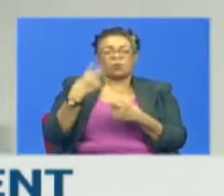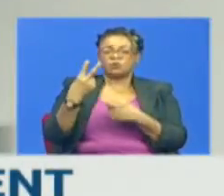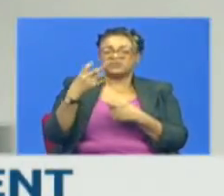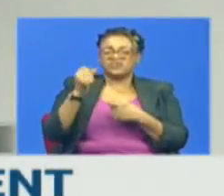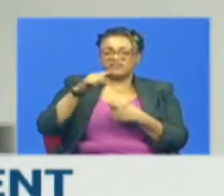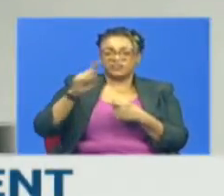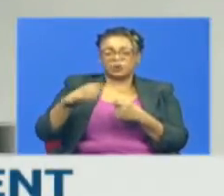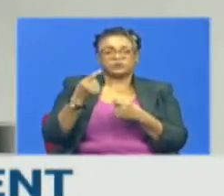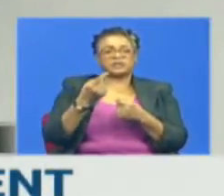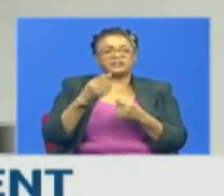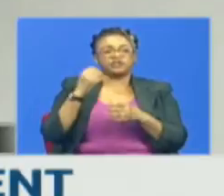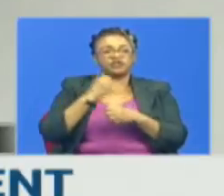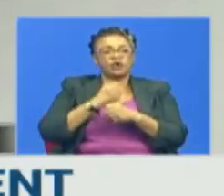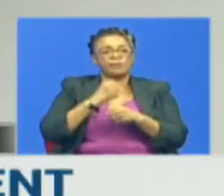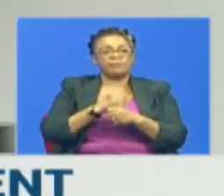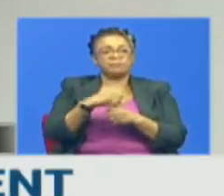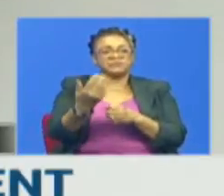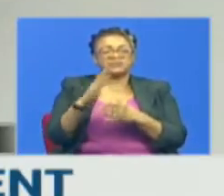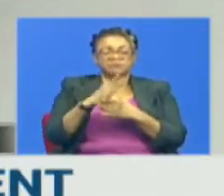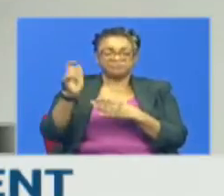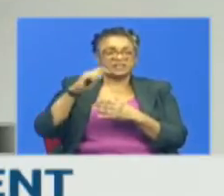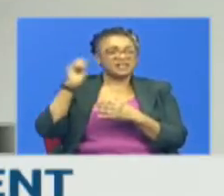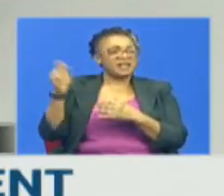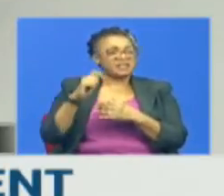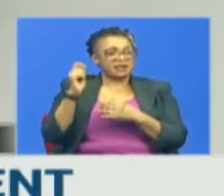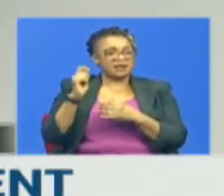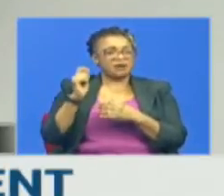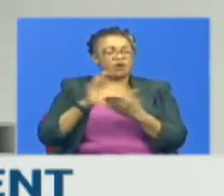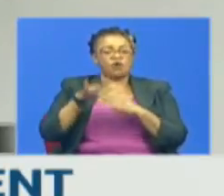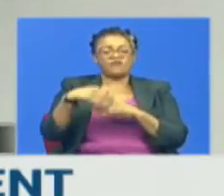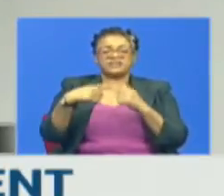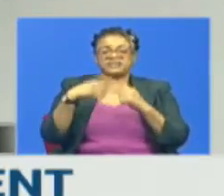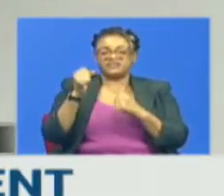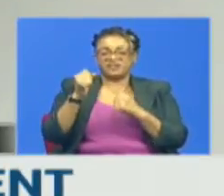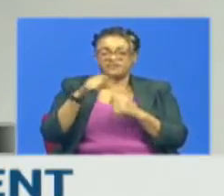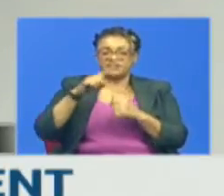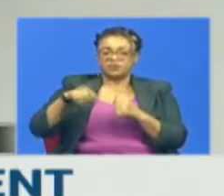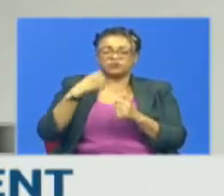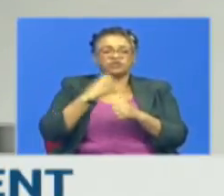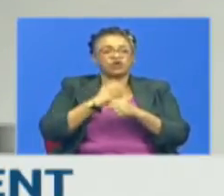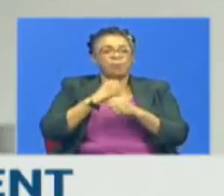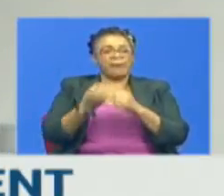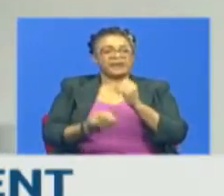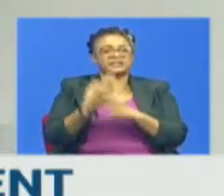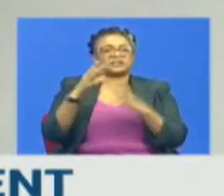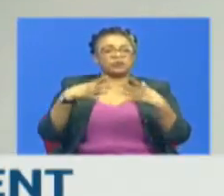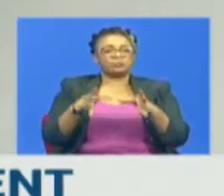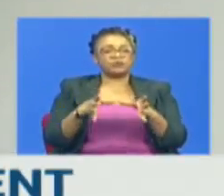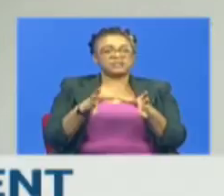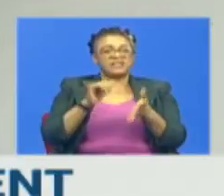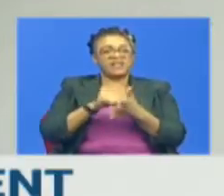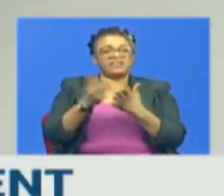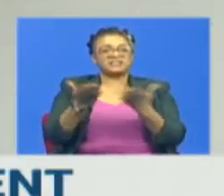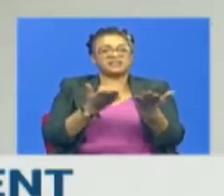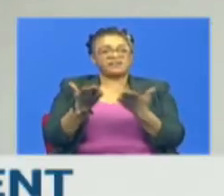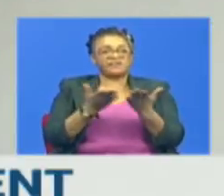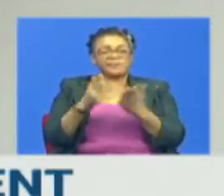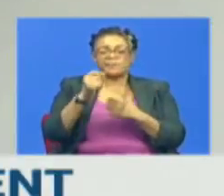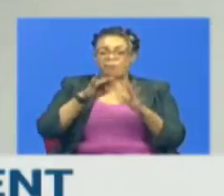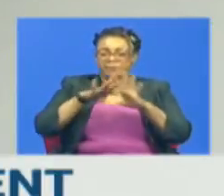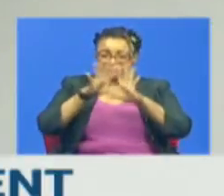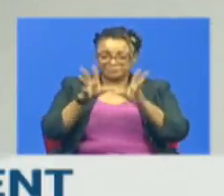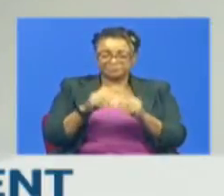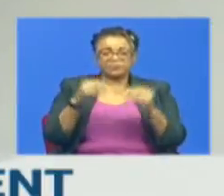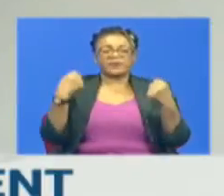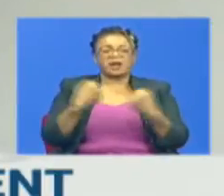and mini-grid sector in Kenya, and over 65,000 jobs created in the communities that they serve. So altogether, nearly